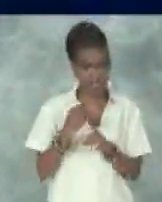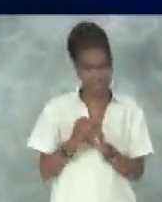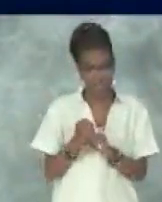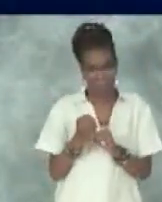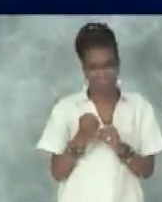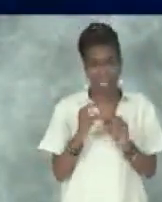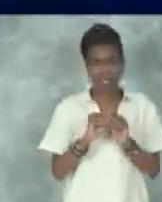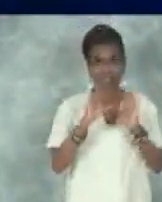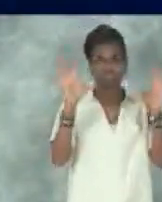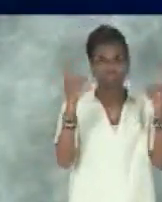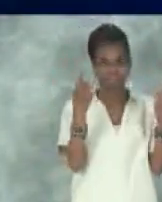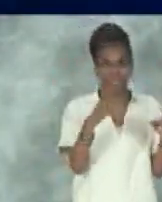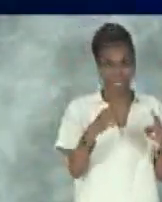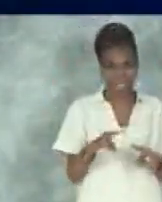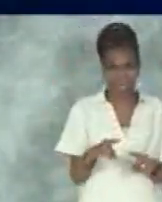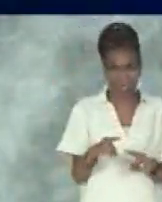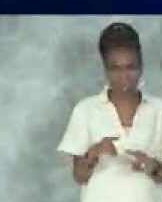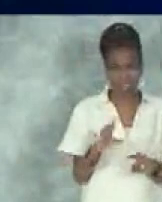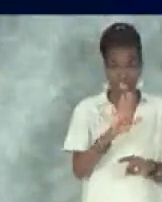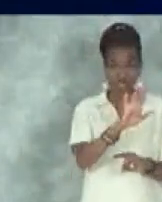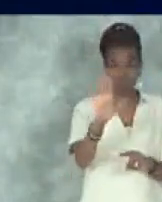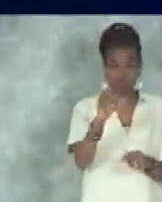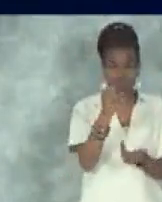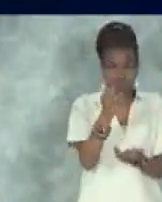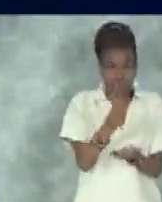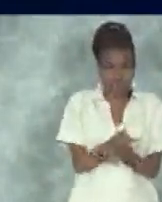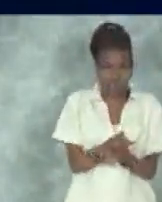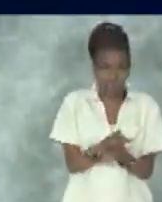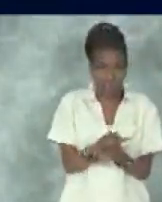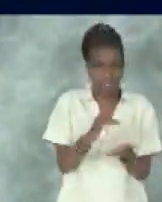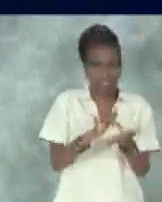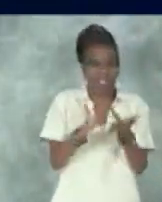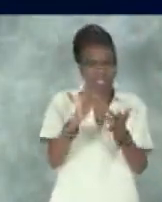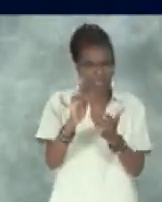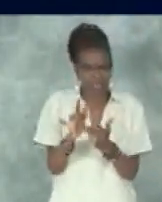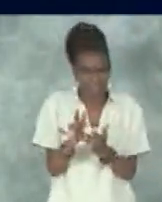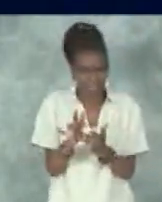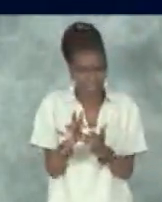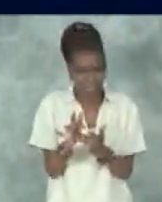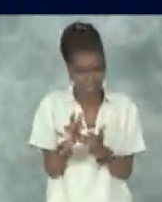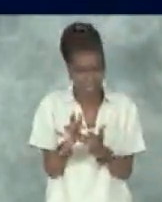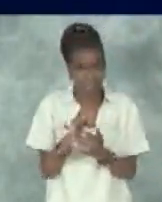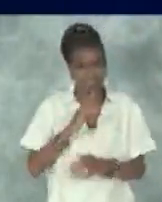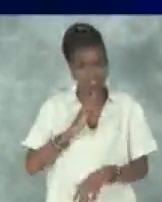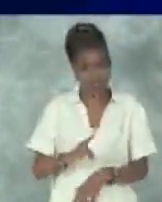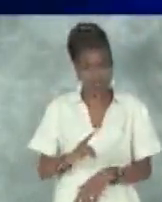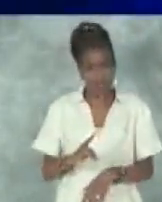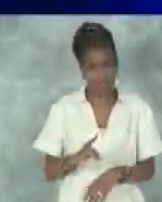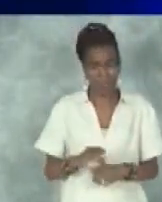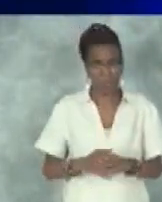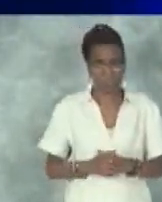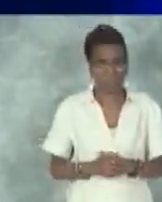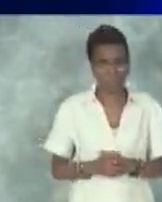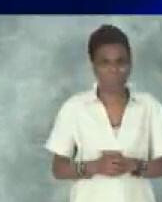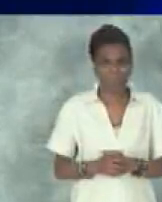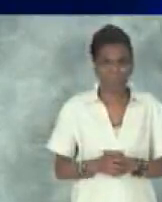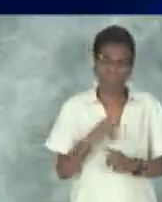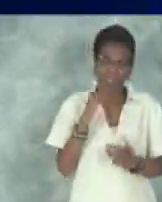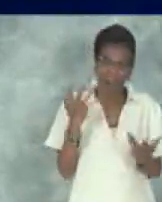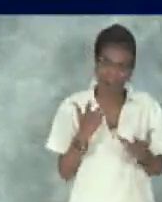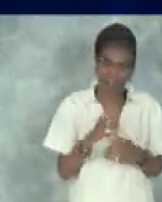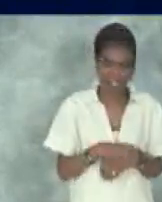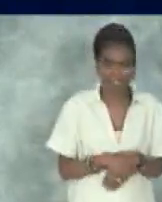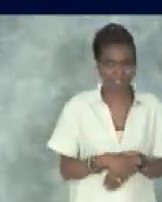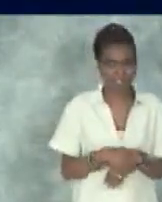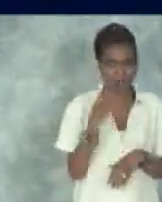your proof that he is who he said he is. It's to teach a principle and show your proof. Now, we don't walk around